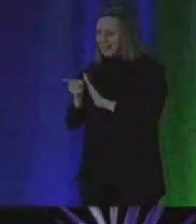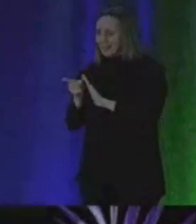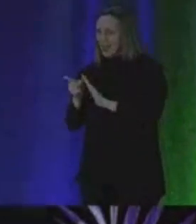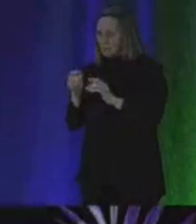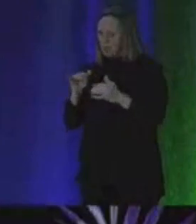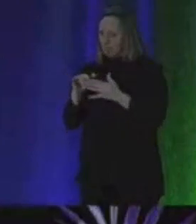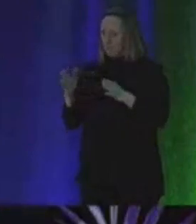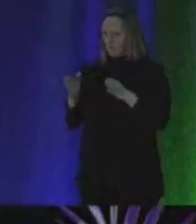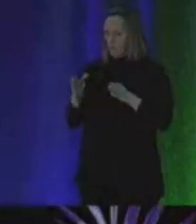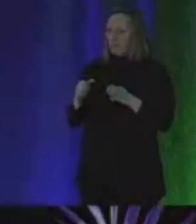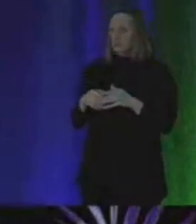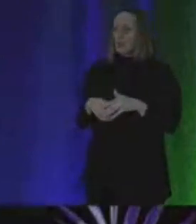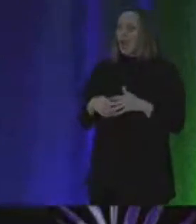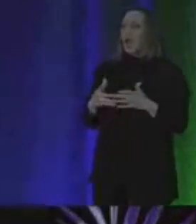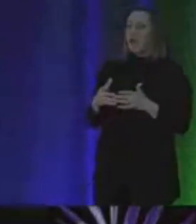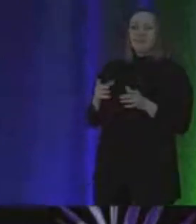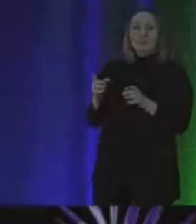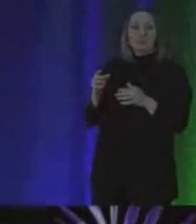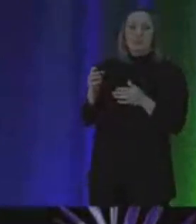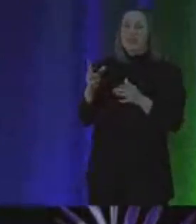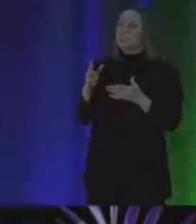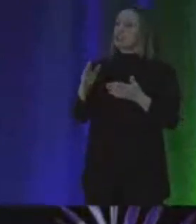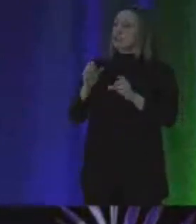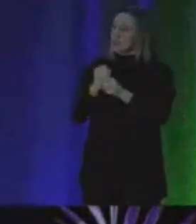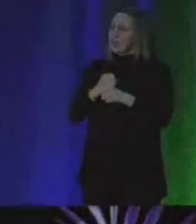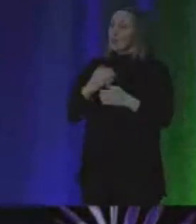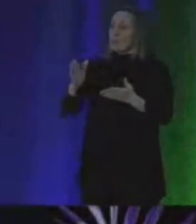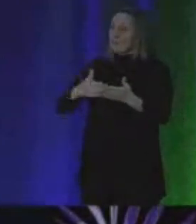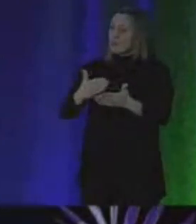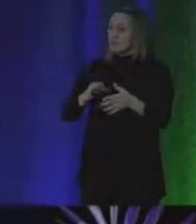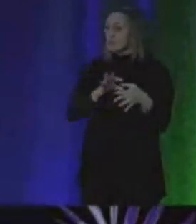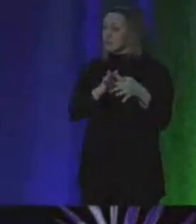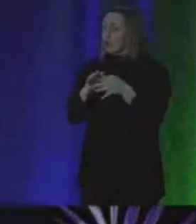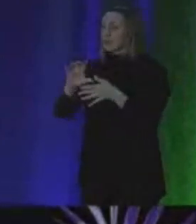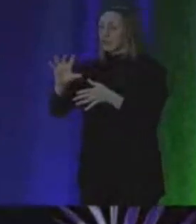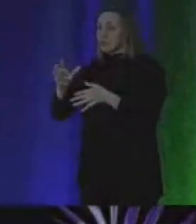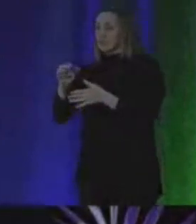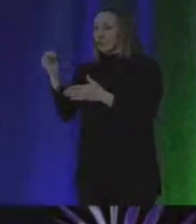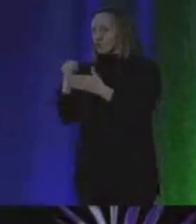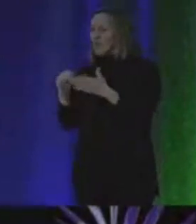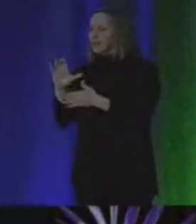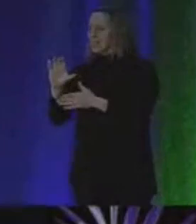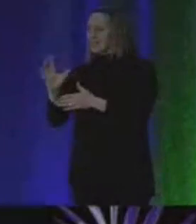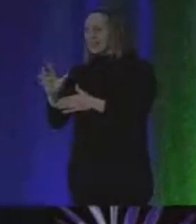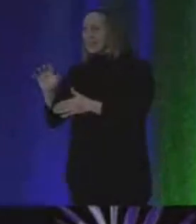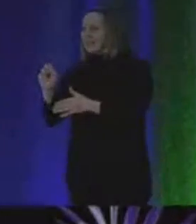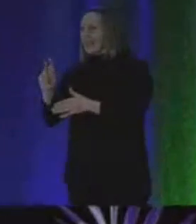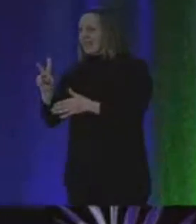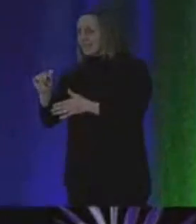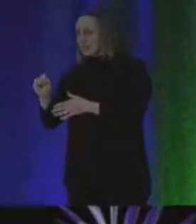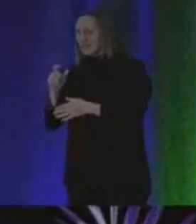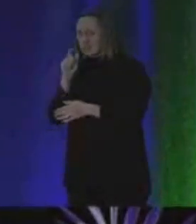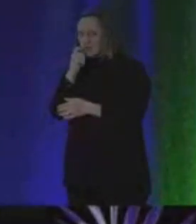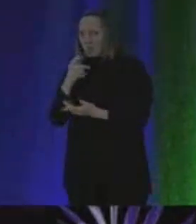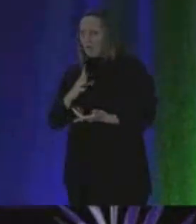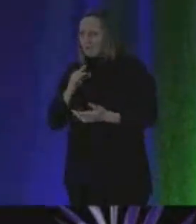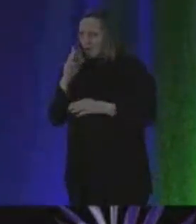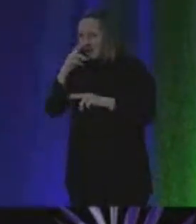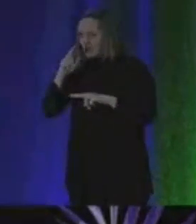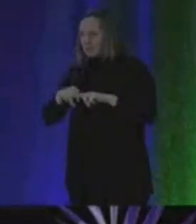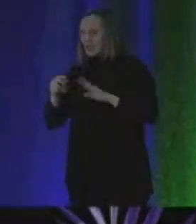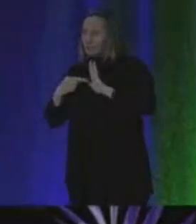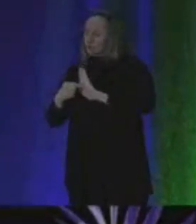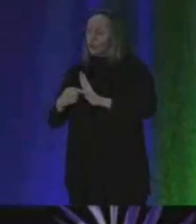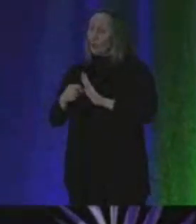music, drawing to canvas, doing all this super fun stuff. And it's really cool if you go down here, it'll actually show